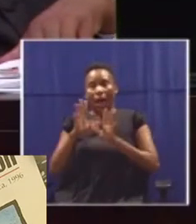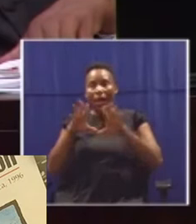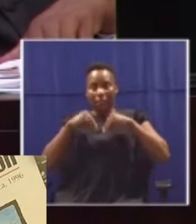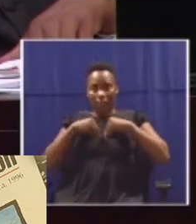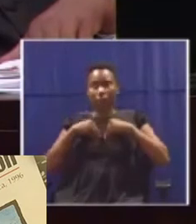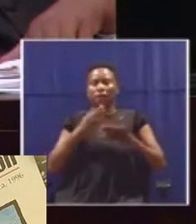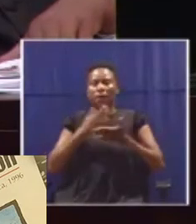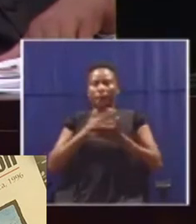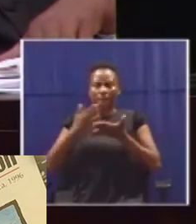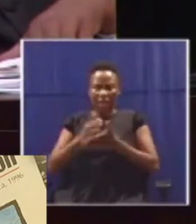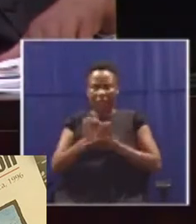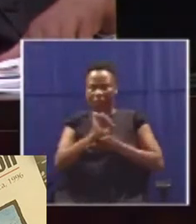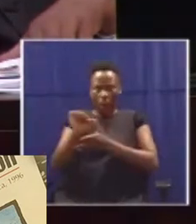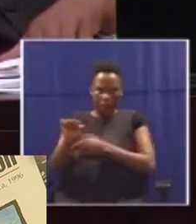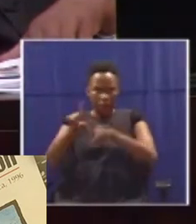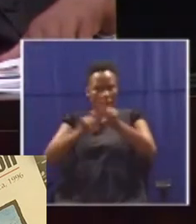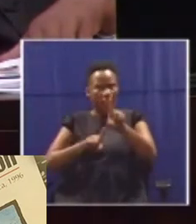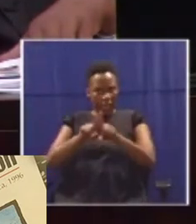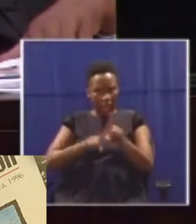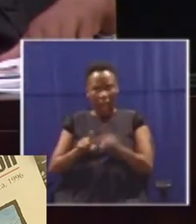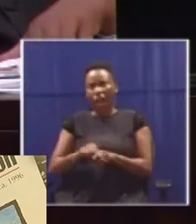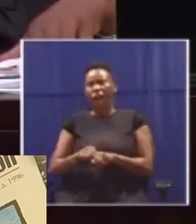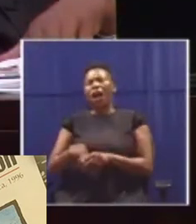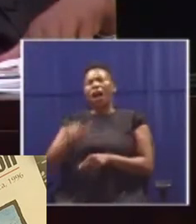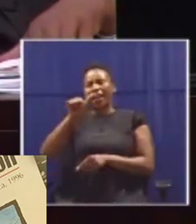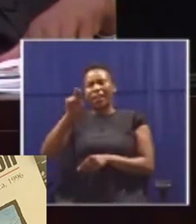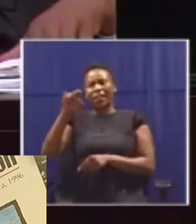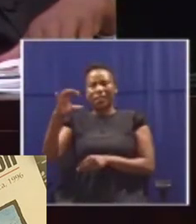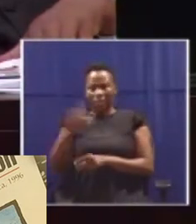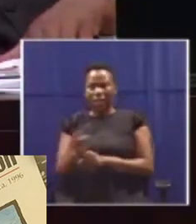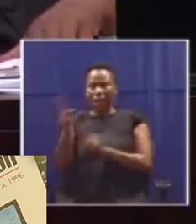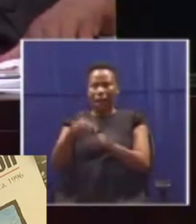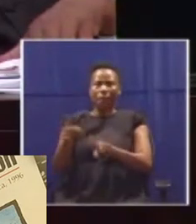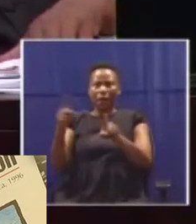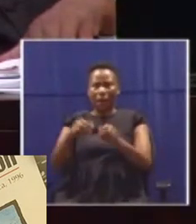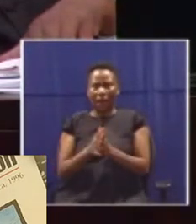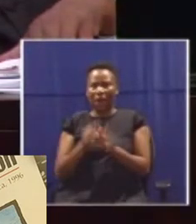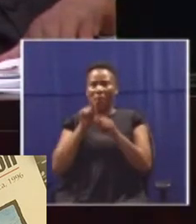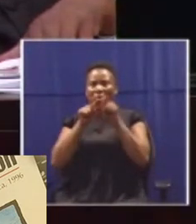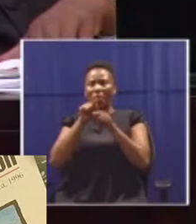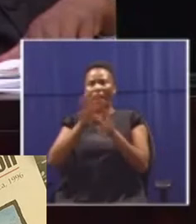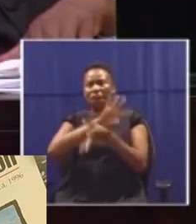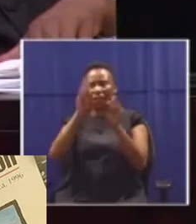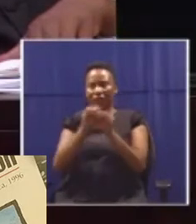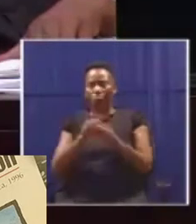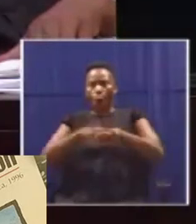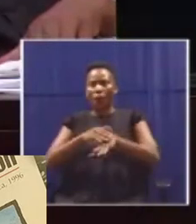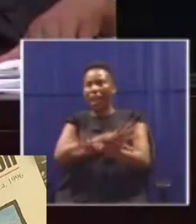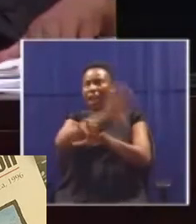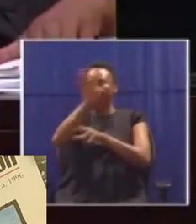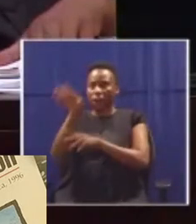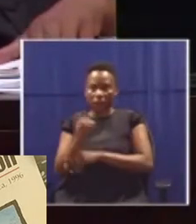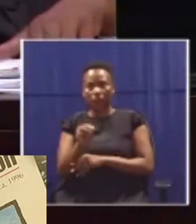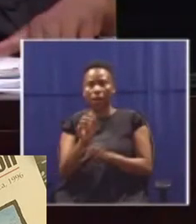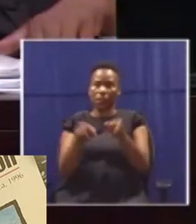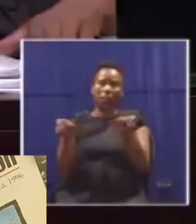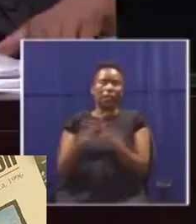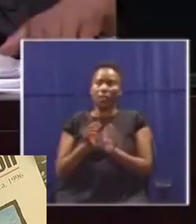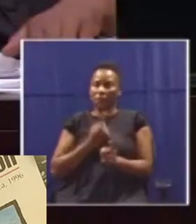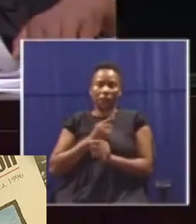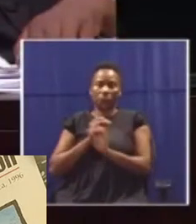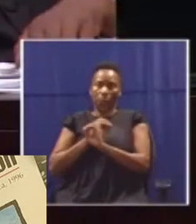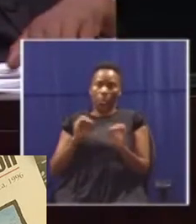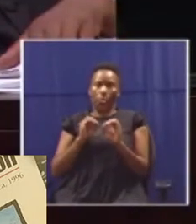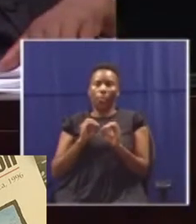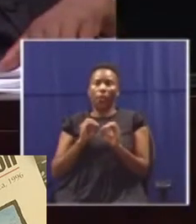the failures, the ANC speakers after speaker came and blamed everything on everybody else but themselves. 29 years